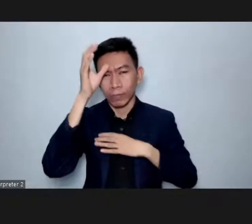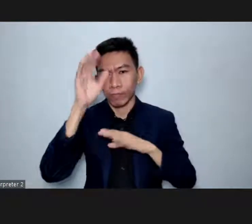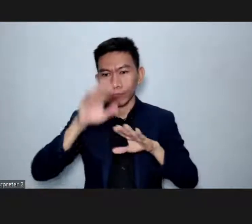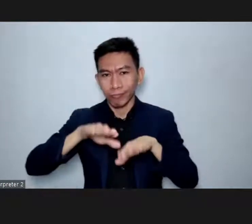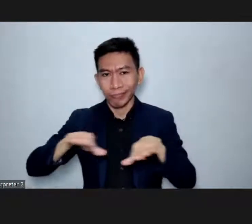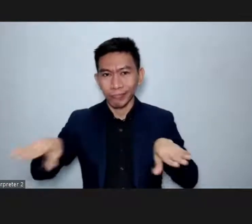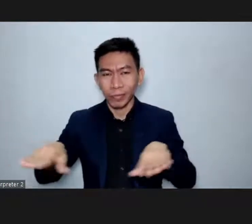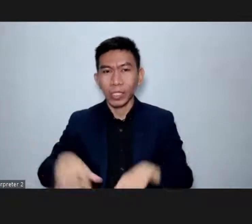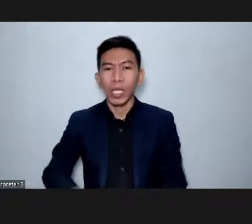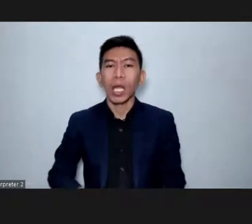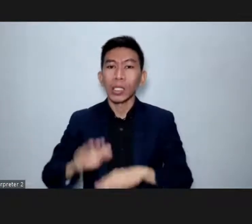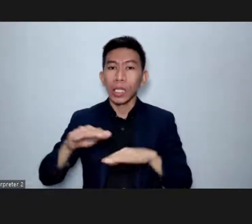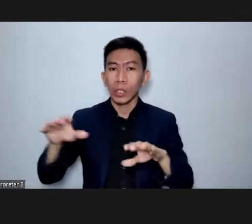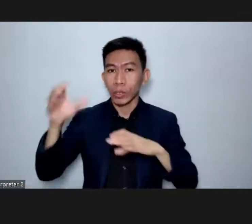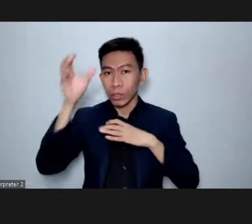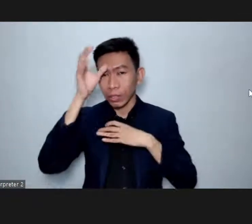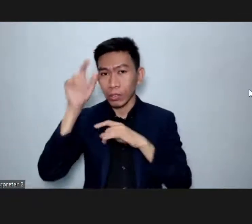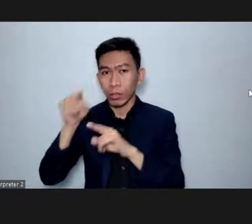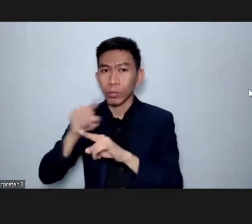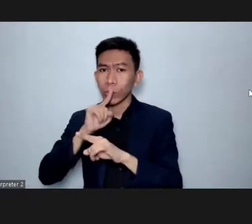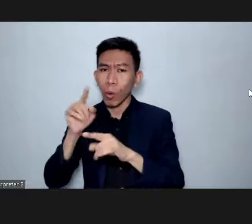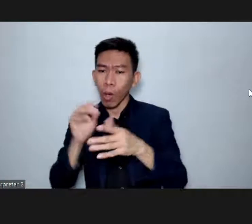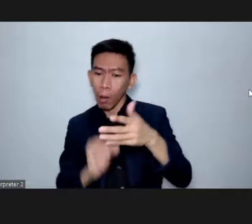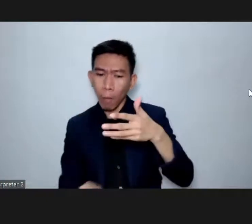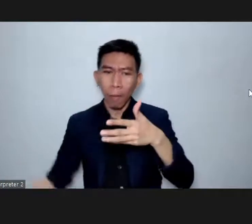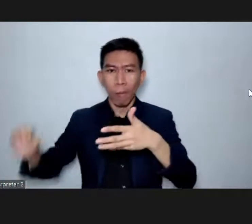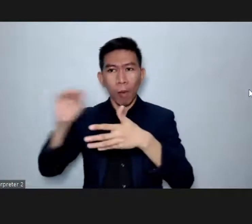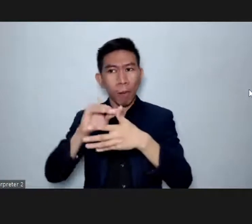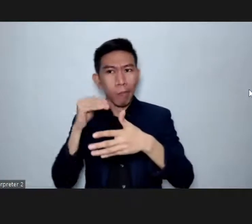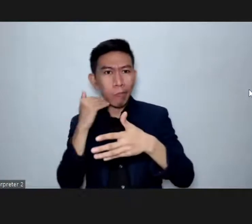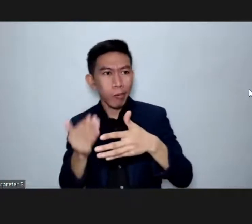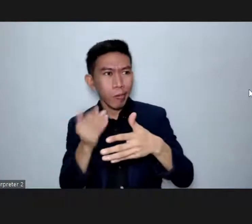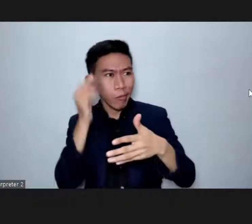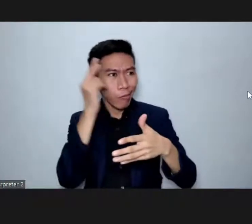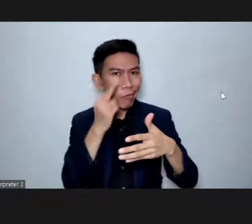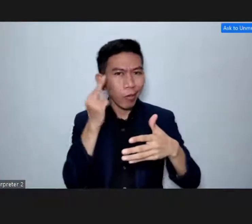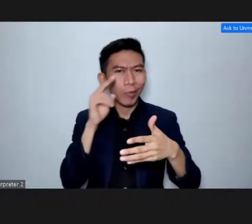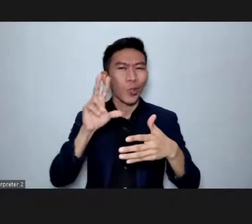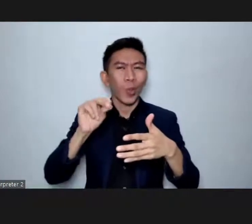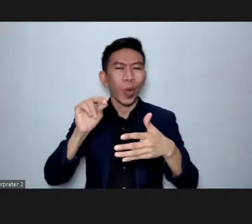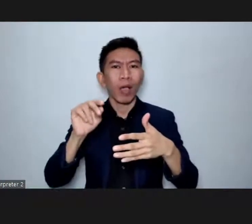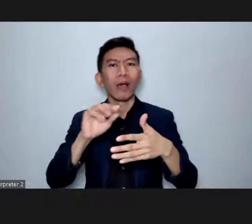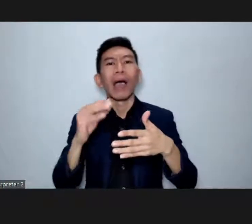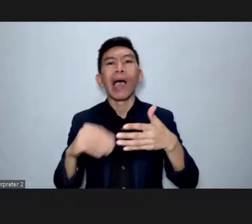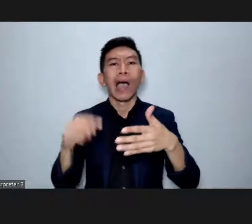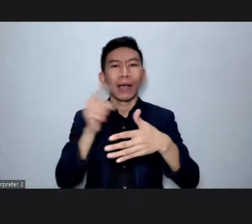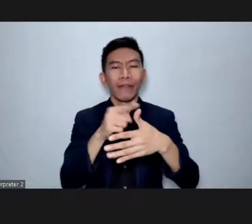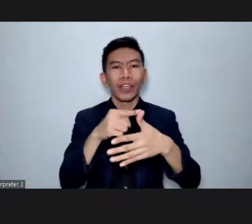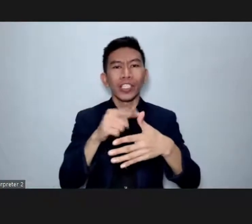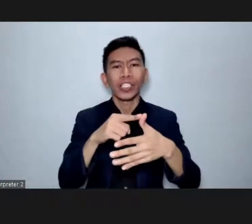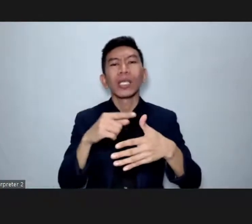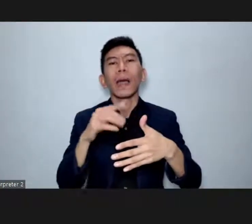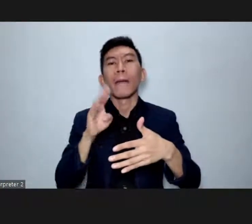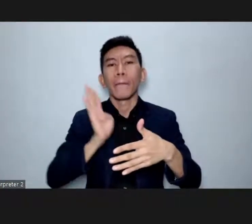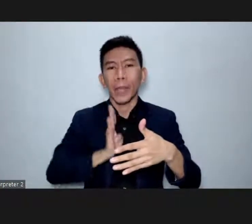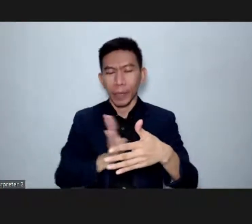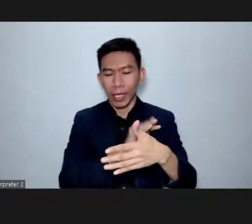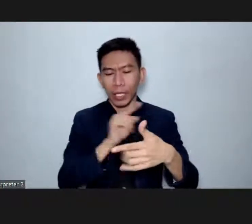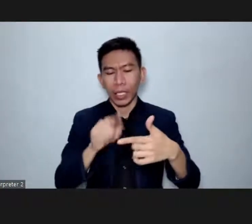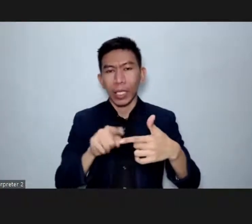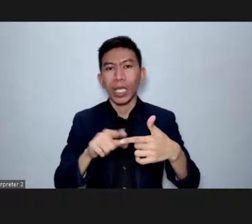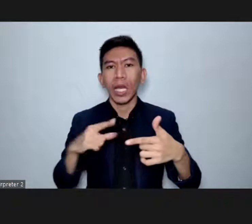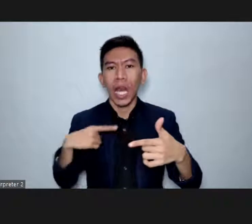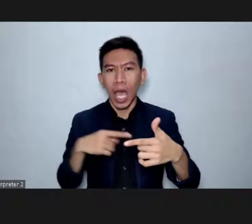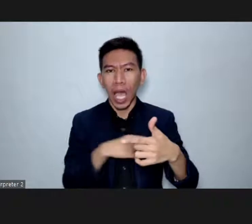know, childhood cancer is not the top cause of mortality and morbidity in our country. We know that's breast cancer and that's lung cancer. Yet we